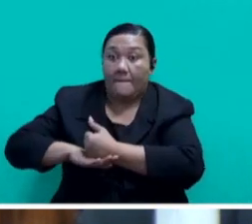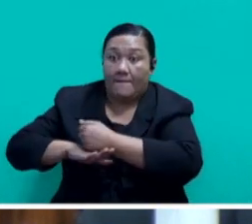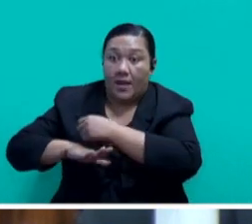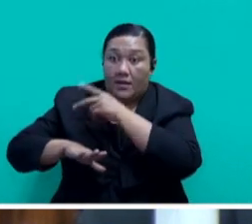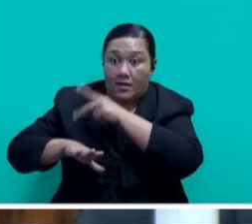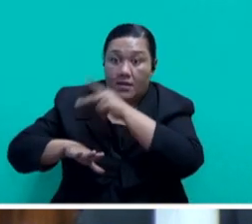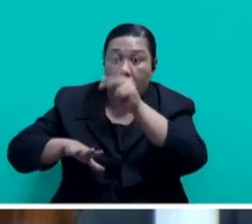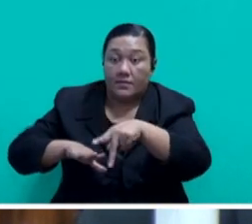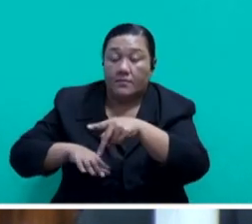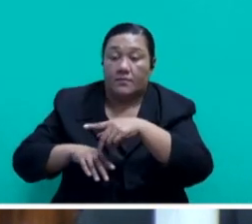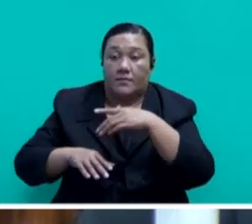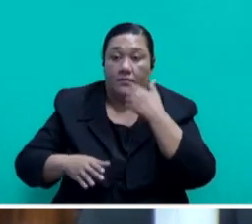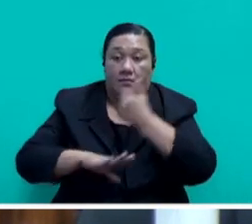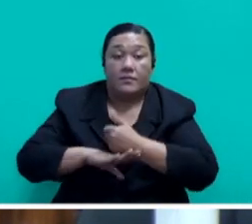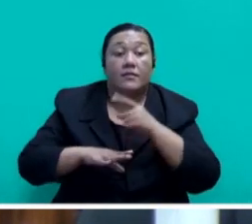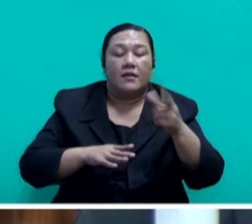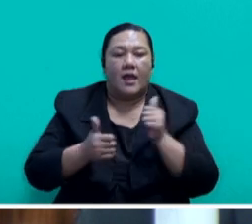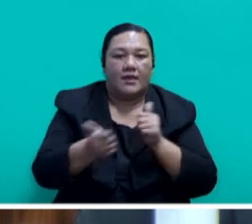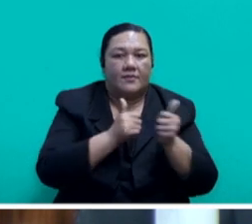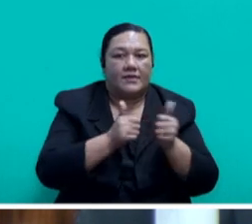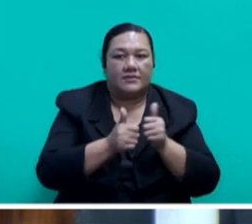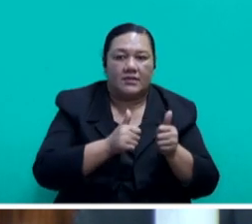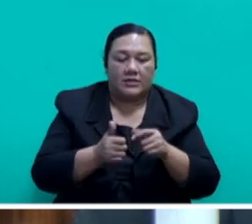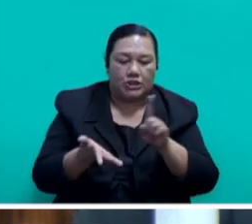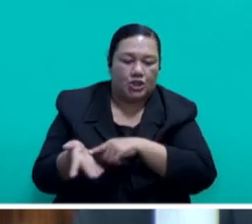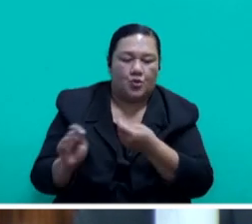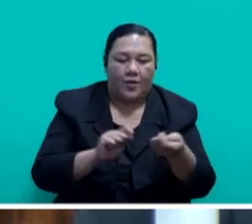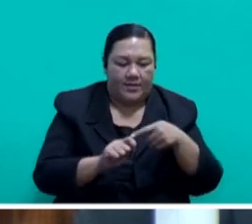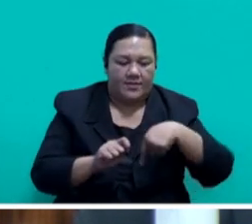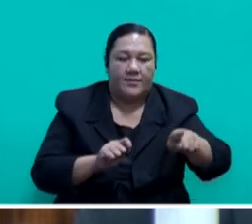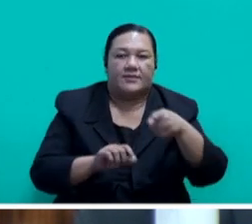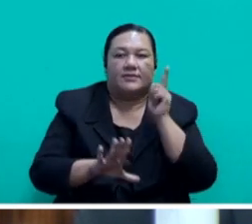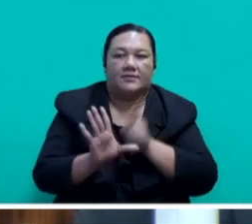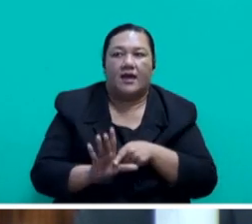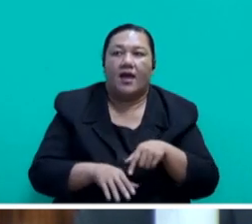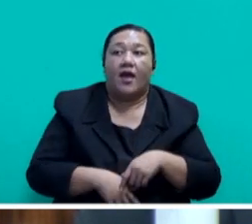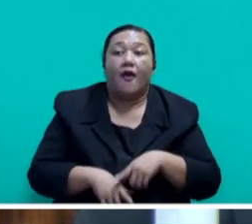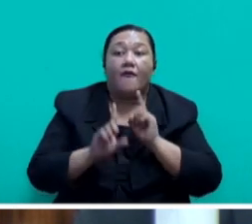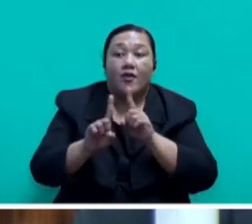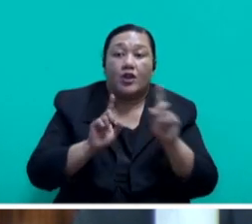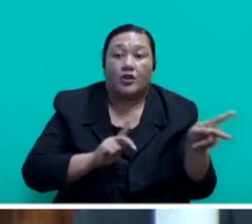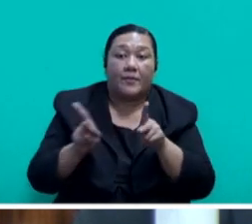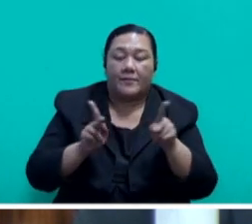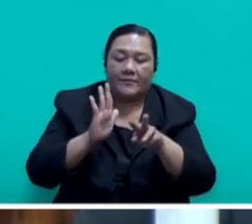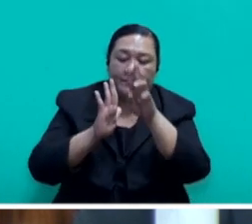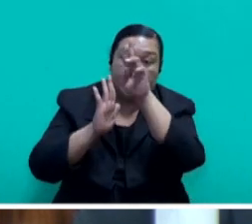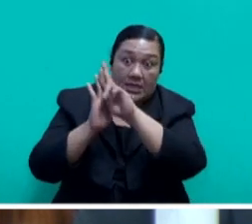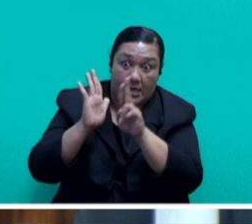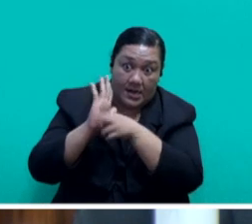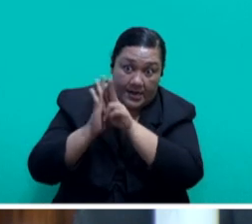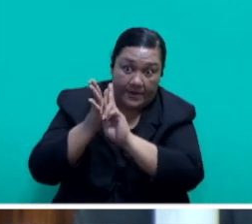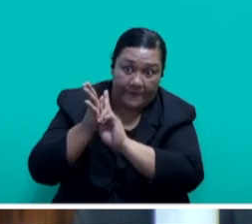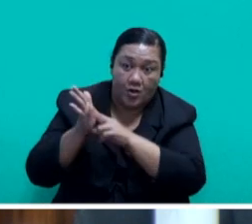of the special administrators in January this year. Following the performance review, the Cabinet